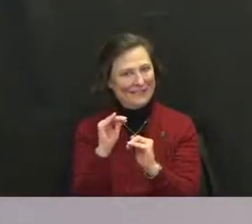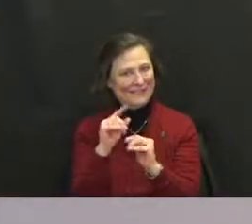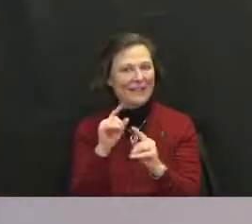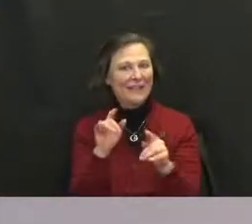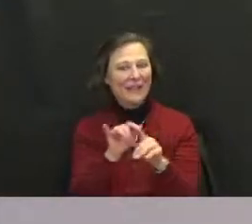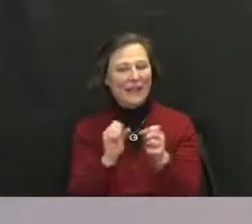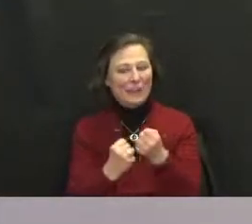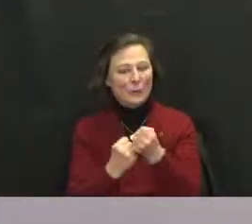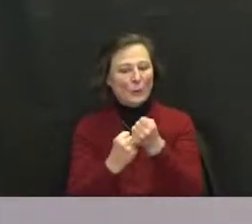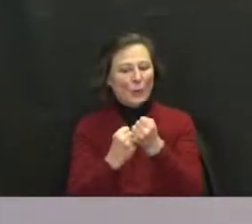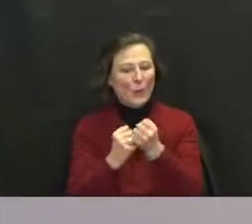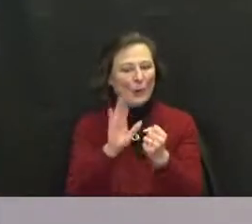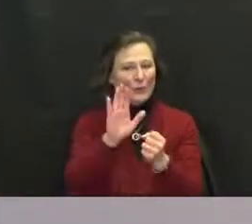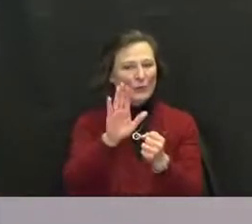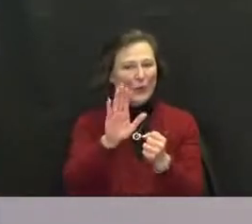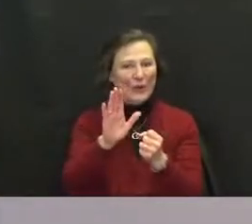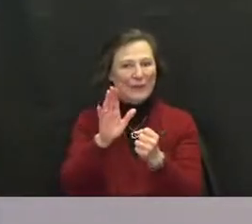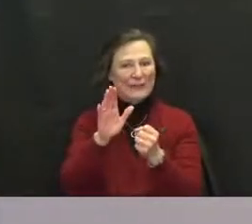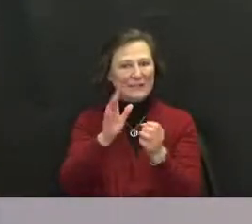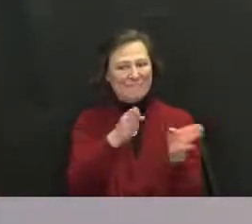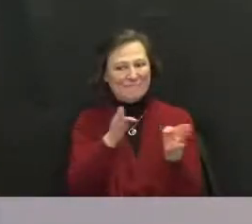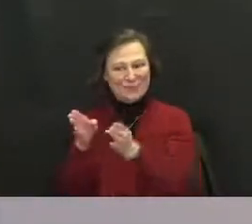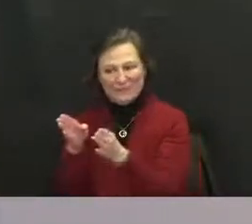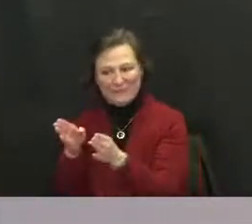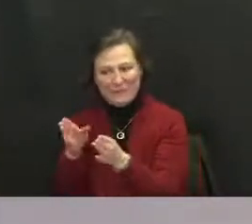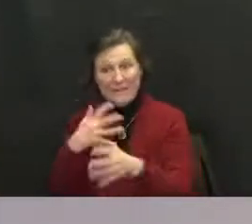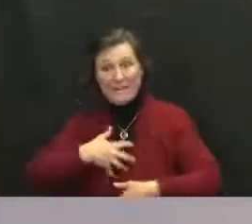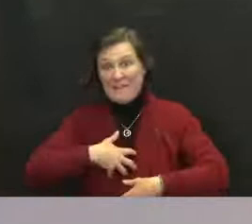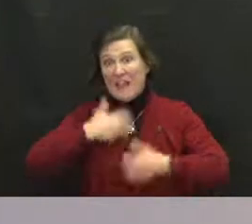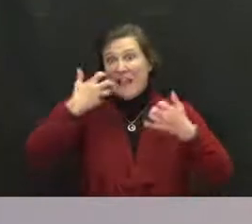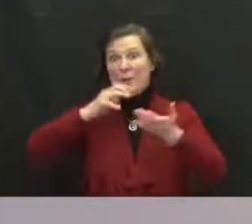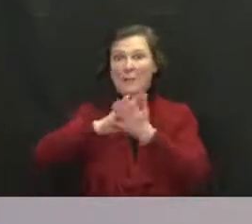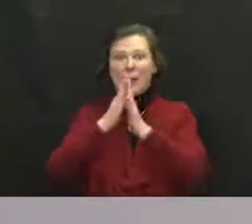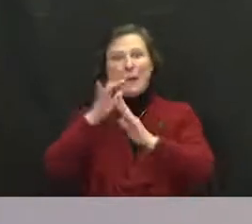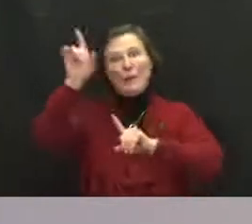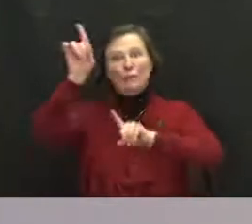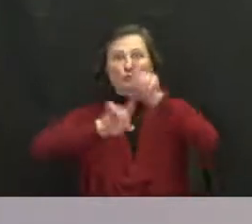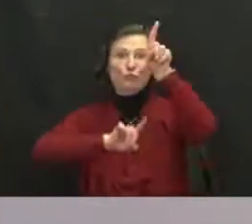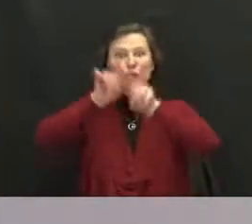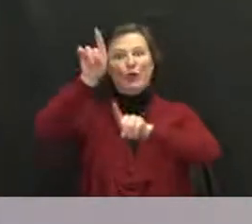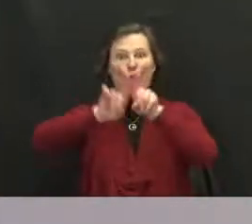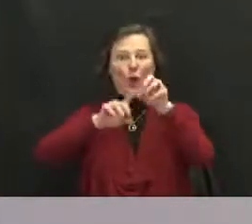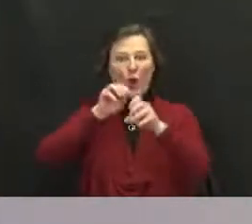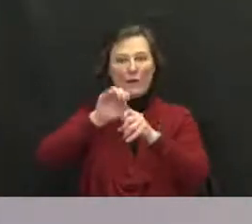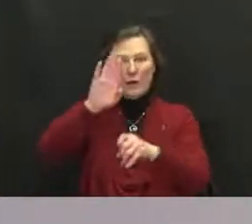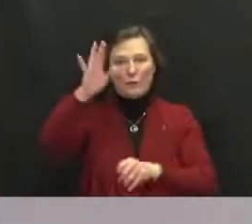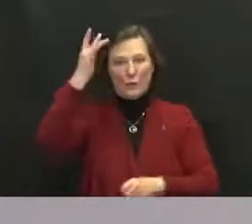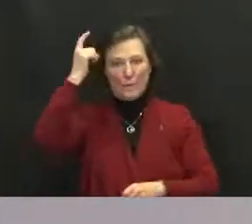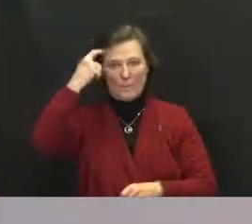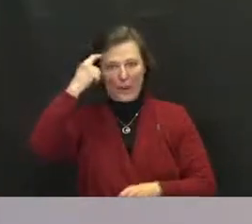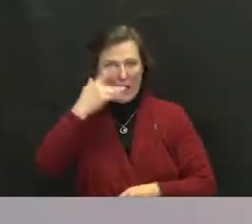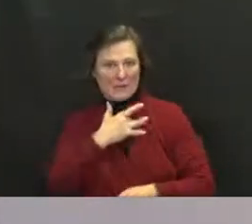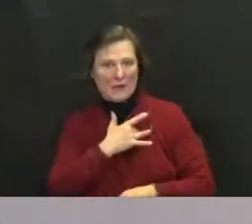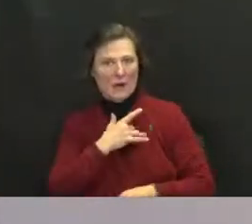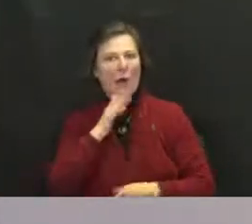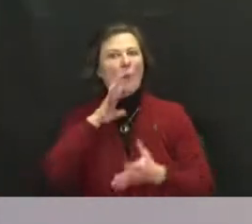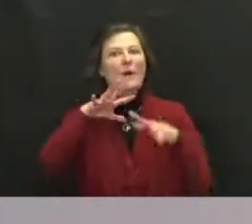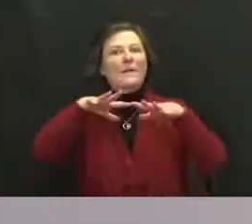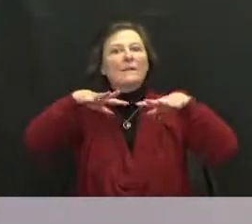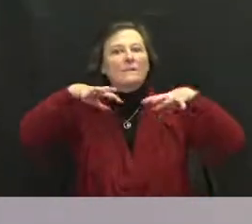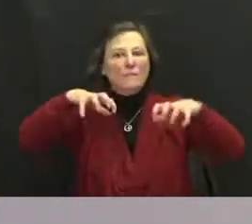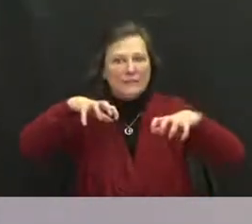role. When anger starts playing the starring role in your heart and mind, then it freezes into